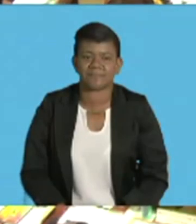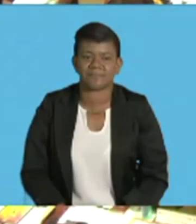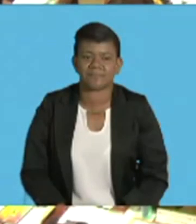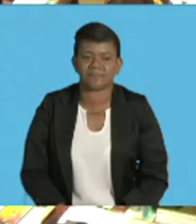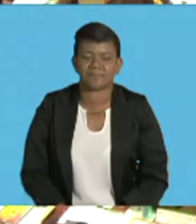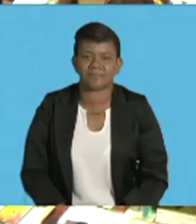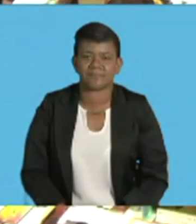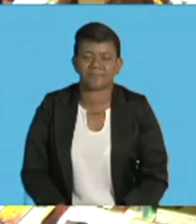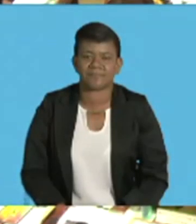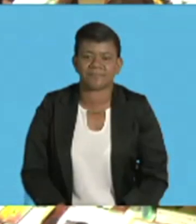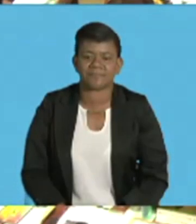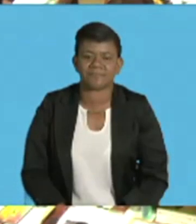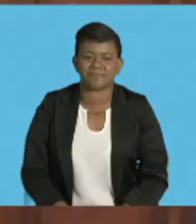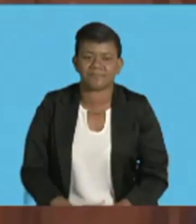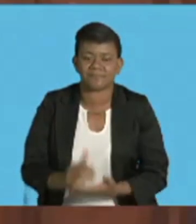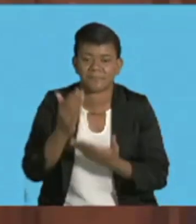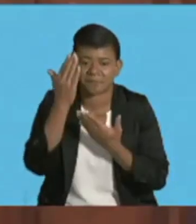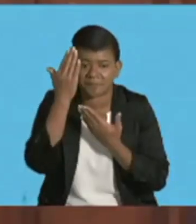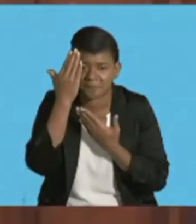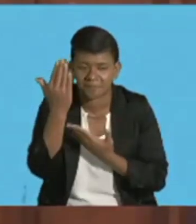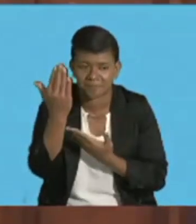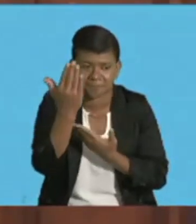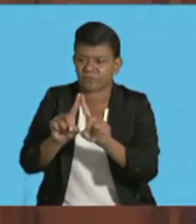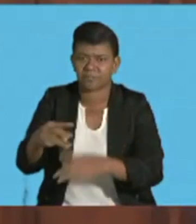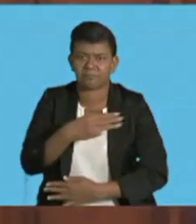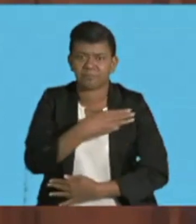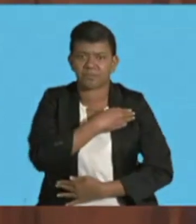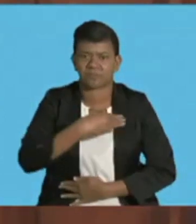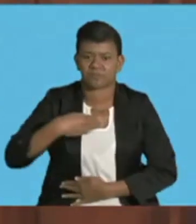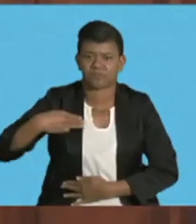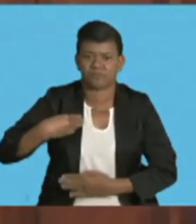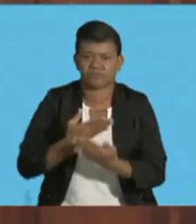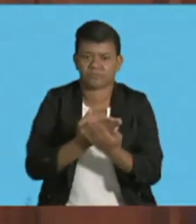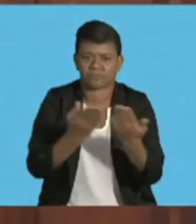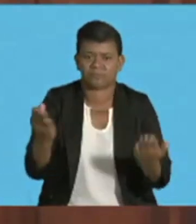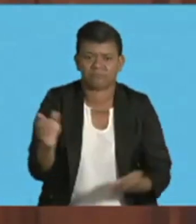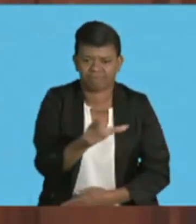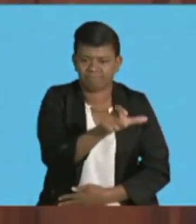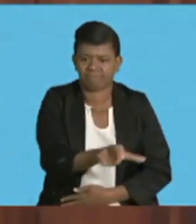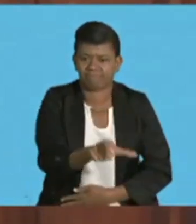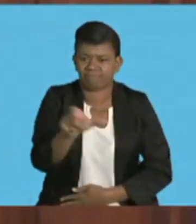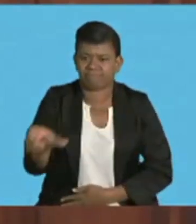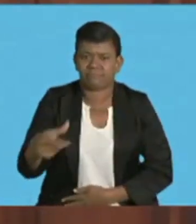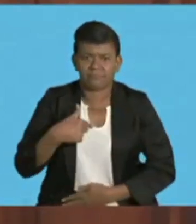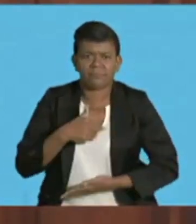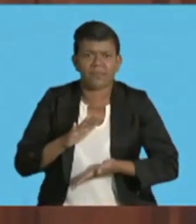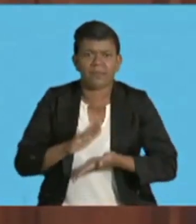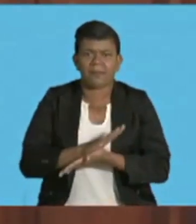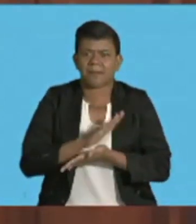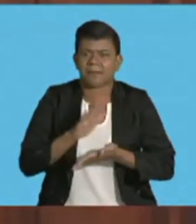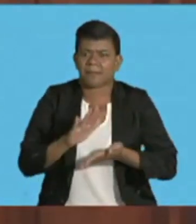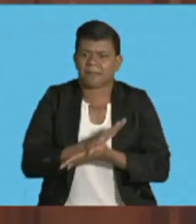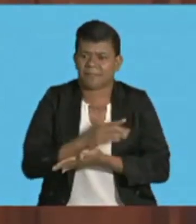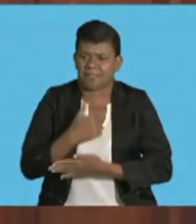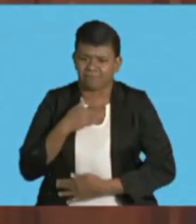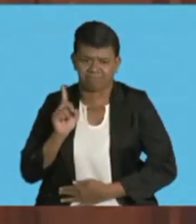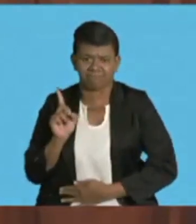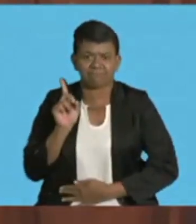Your Excellency, Honourable Speaker, Mr. Nailati Kau, Your Excellency, Honourable Prime